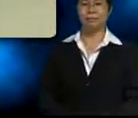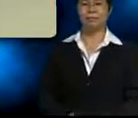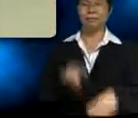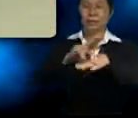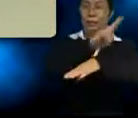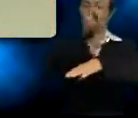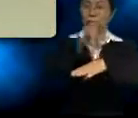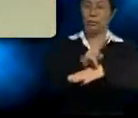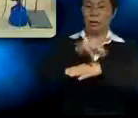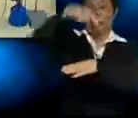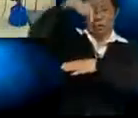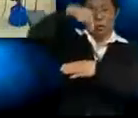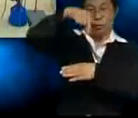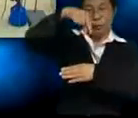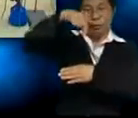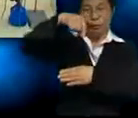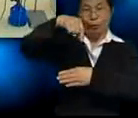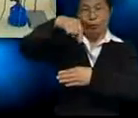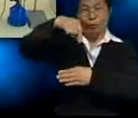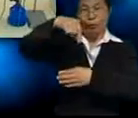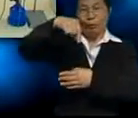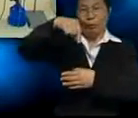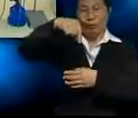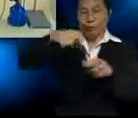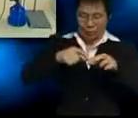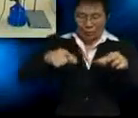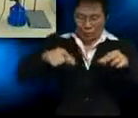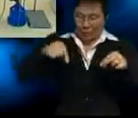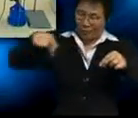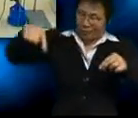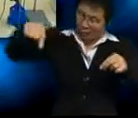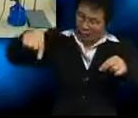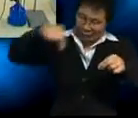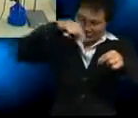By using a dropper, put a drop of the water onto a glass slide.